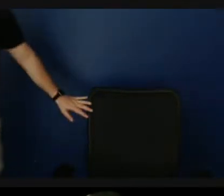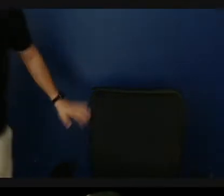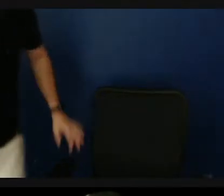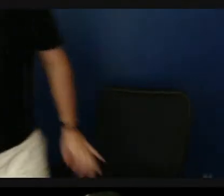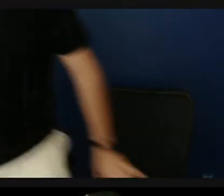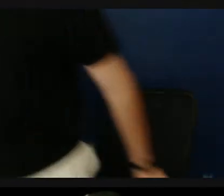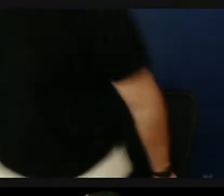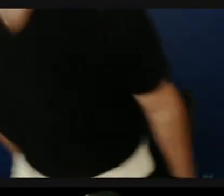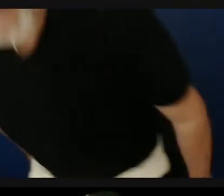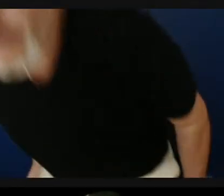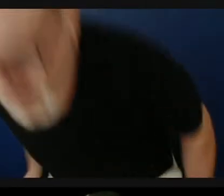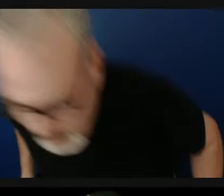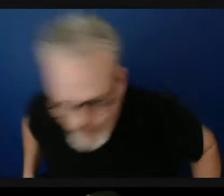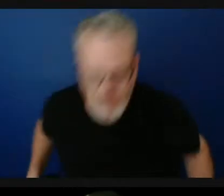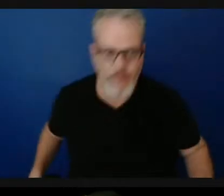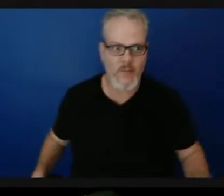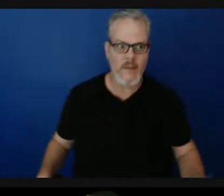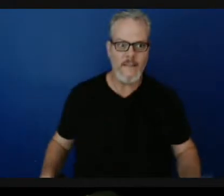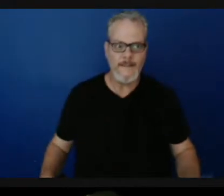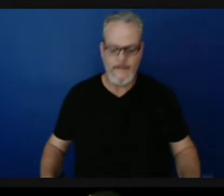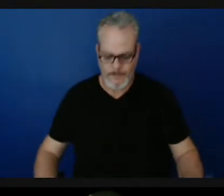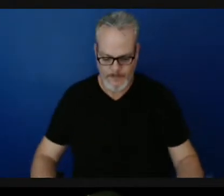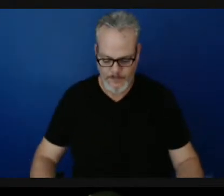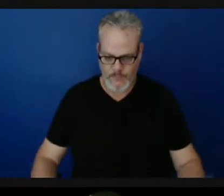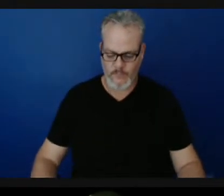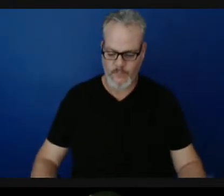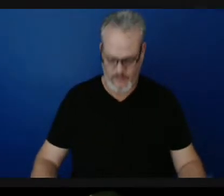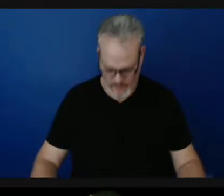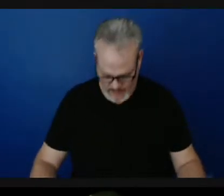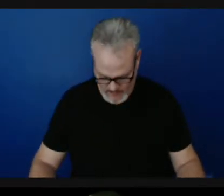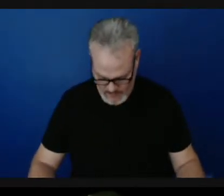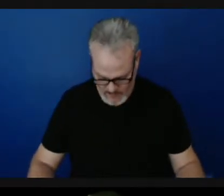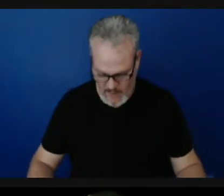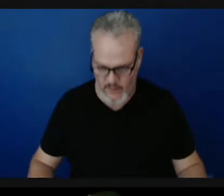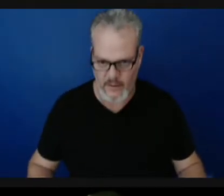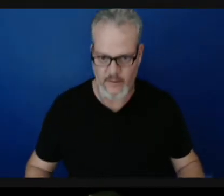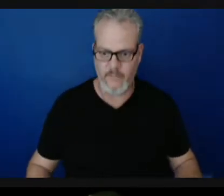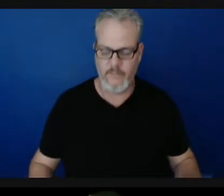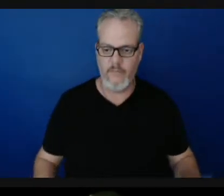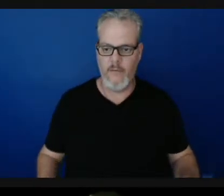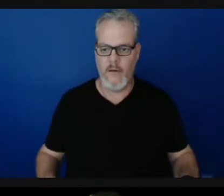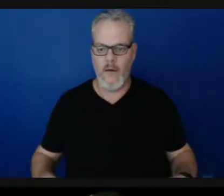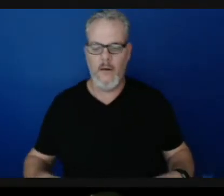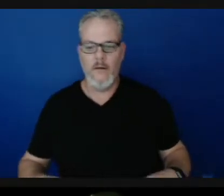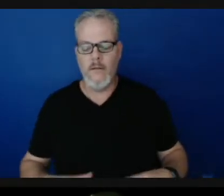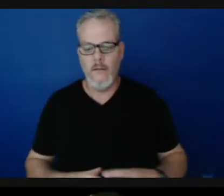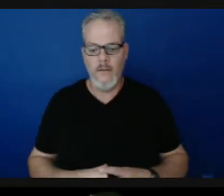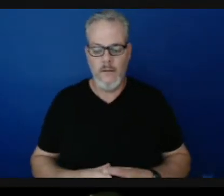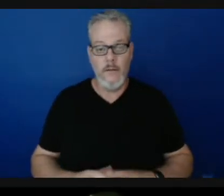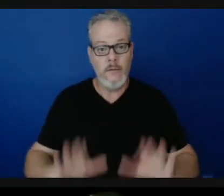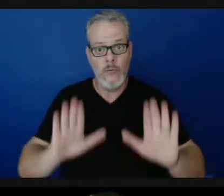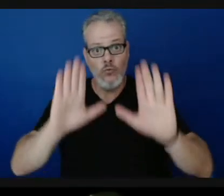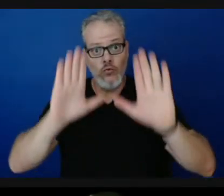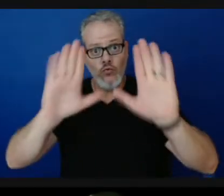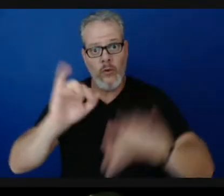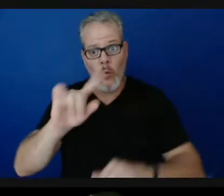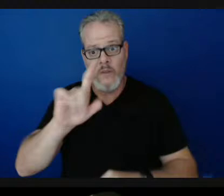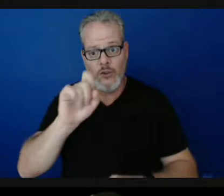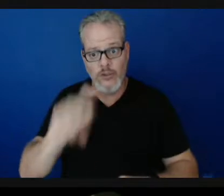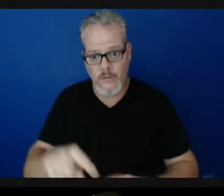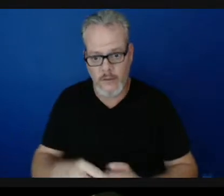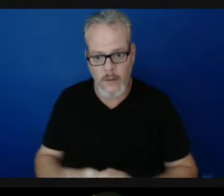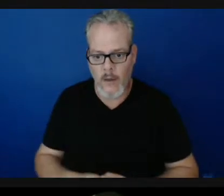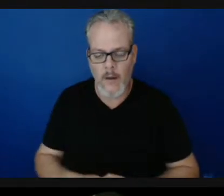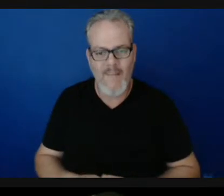Yeah, we know the USGS has collected samples. I don't think I've seen the chemistry come back from them yet, right? And then